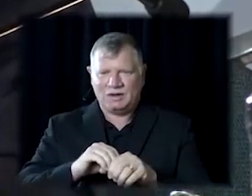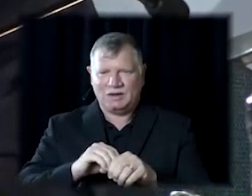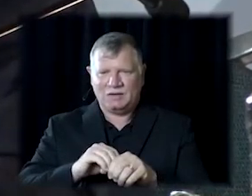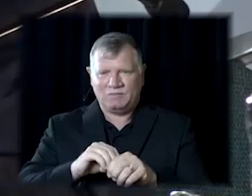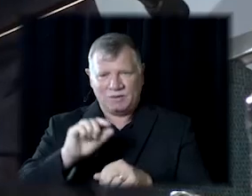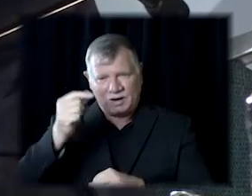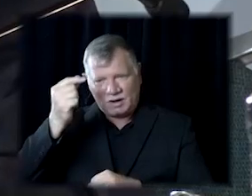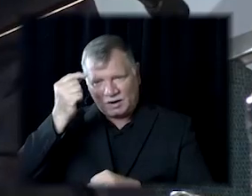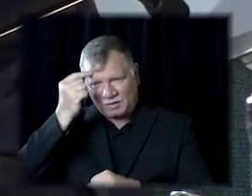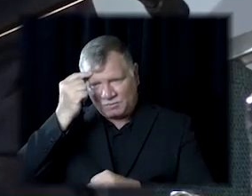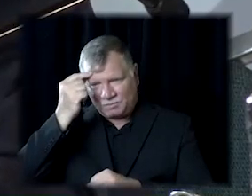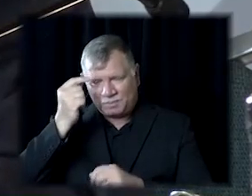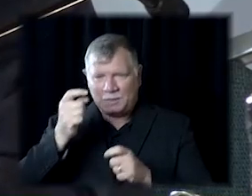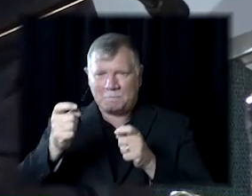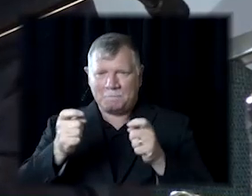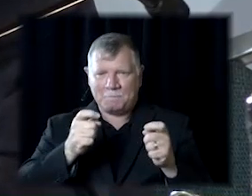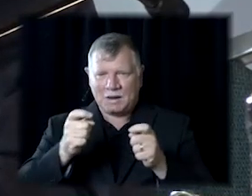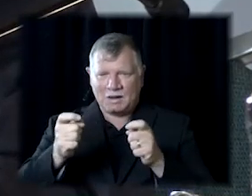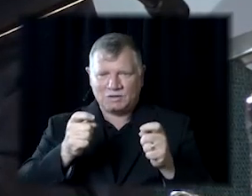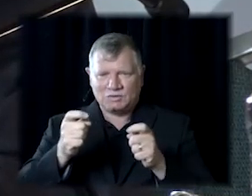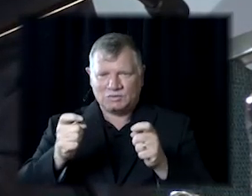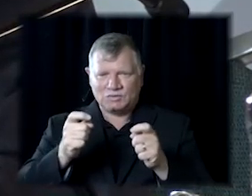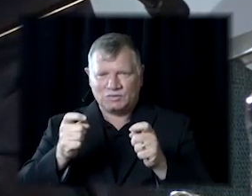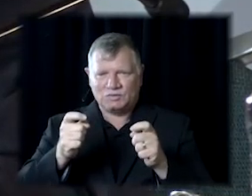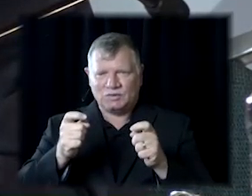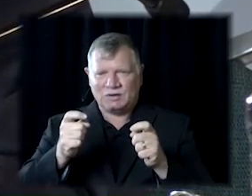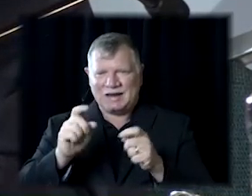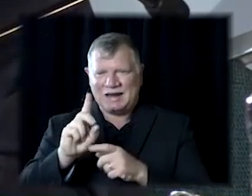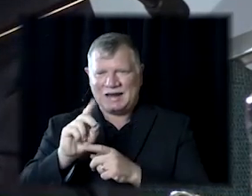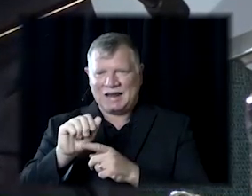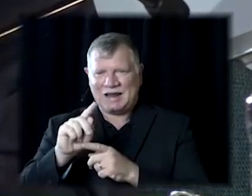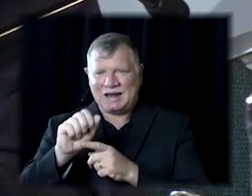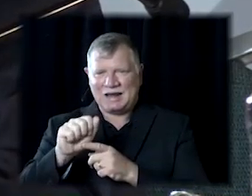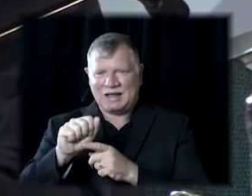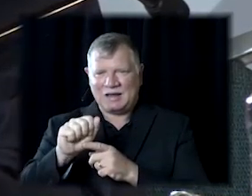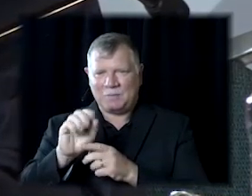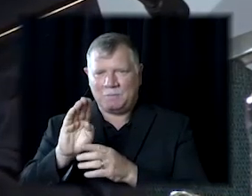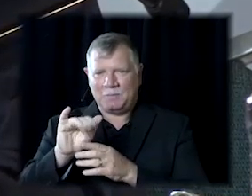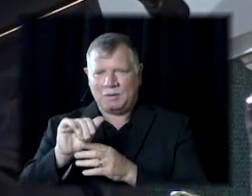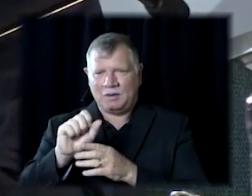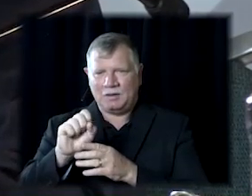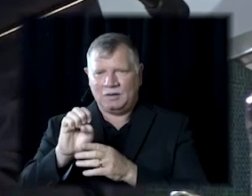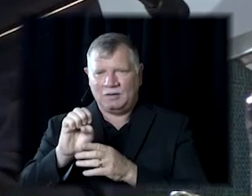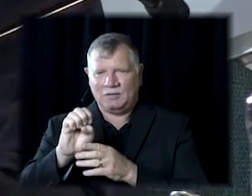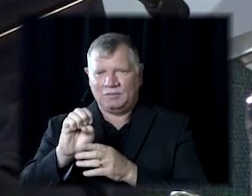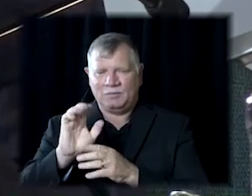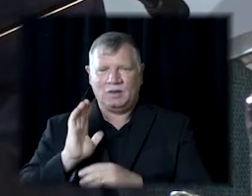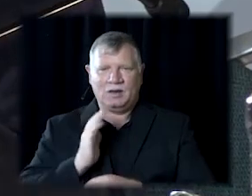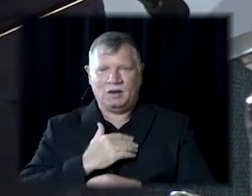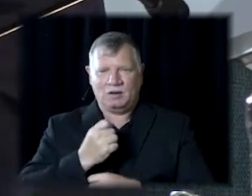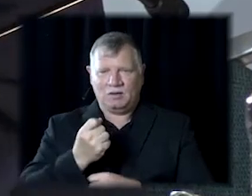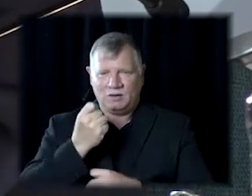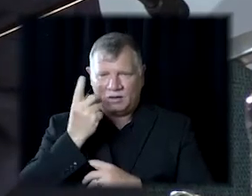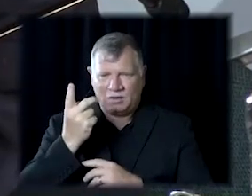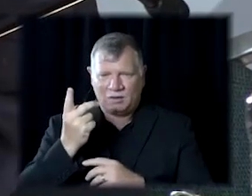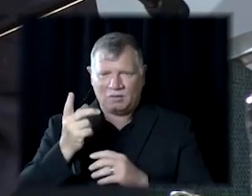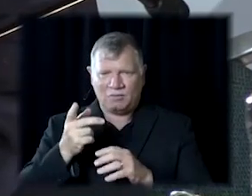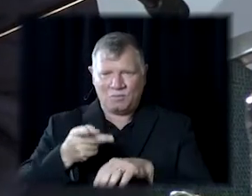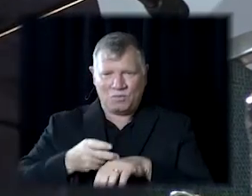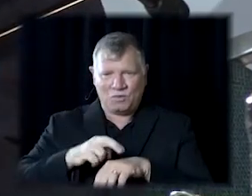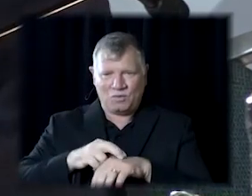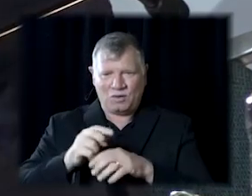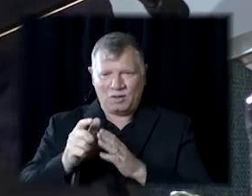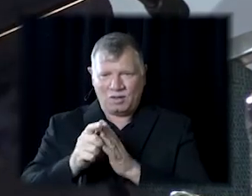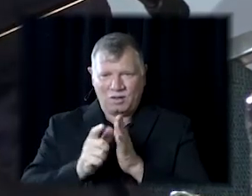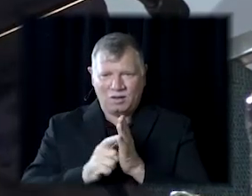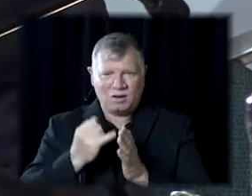in the government-managed or administered database. It's our understanding of Puerto Rico law that